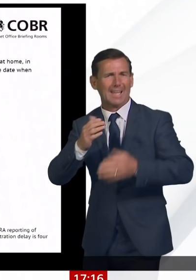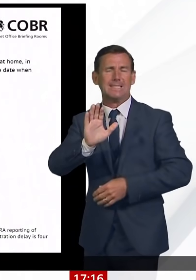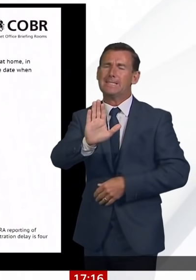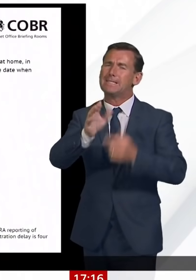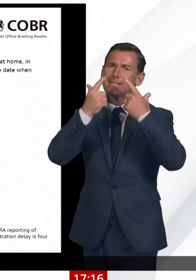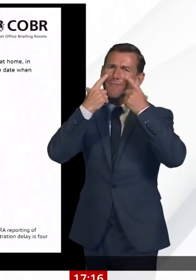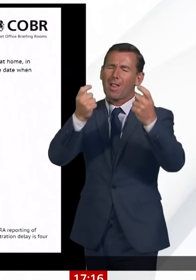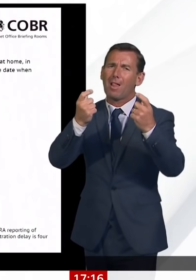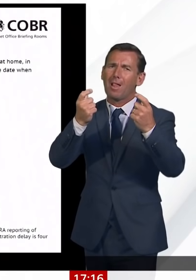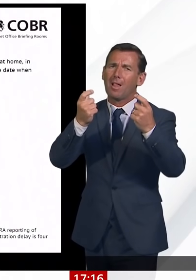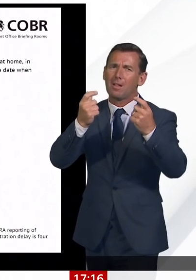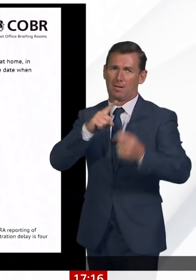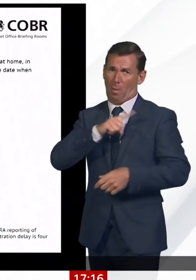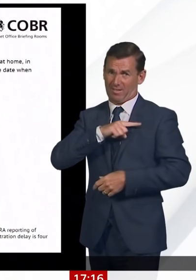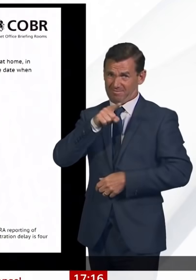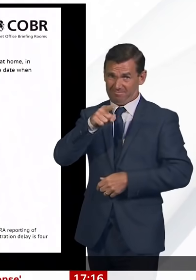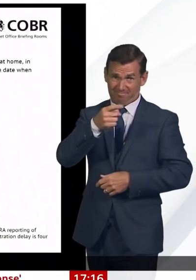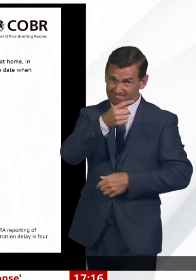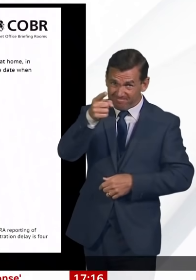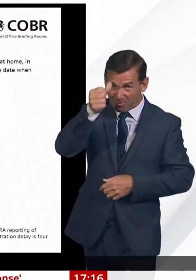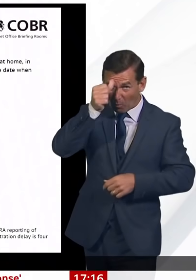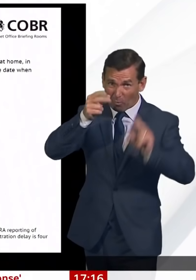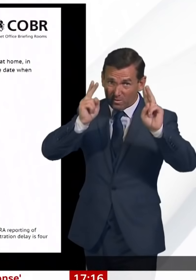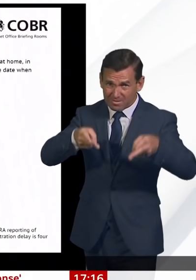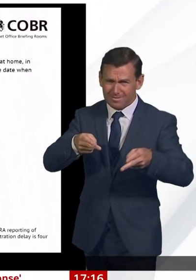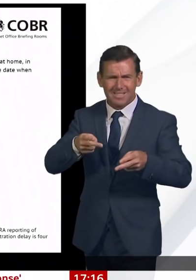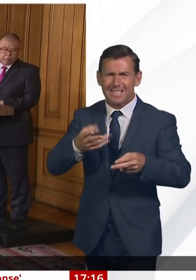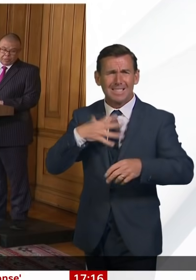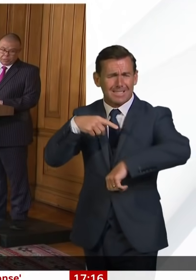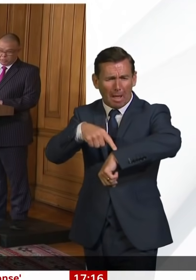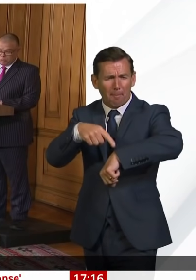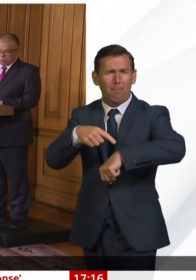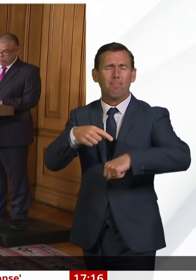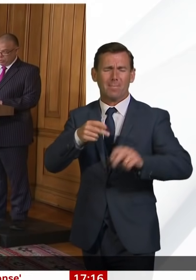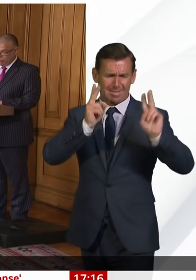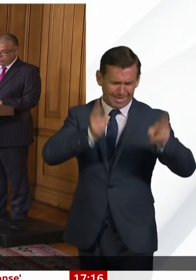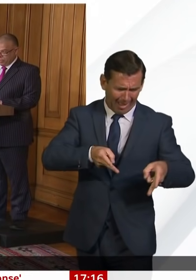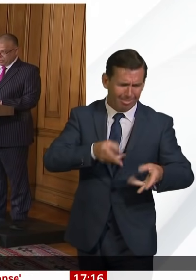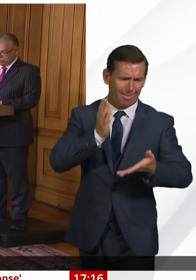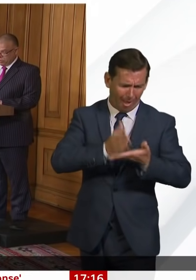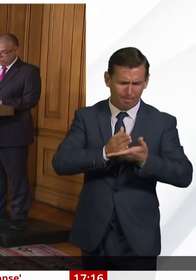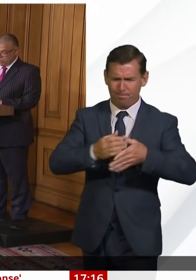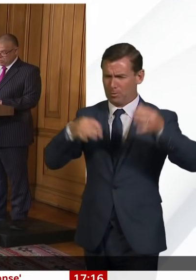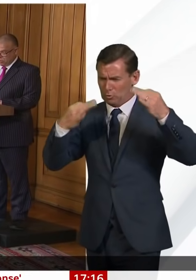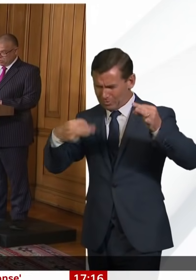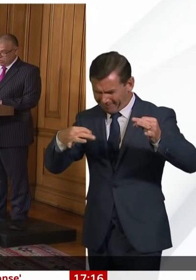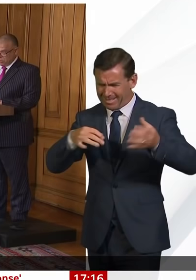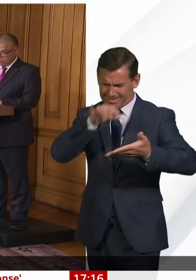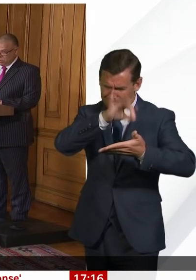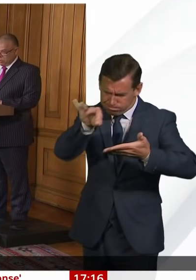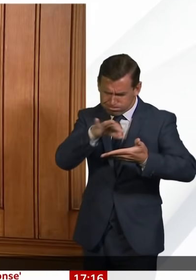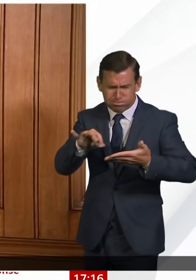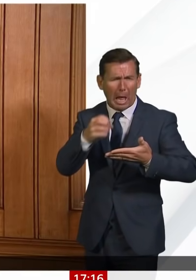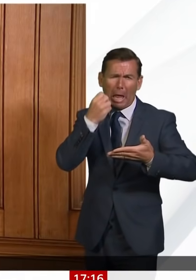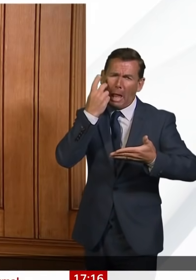someone, it takes a while for a death certificate to be issued and for that to be registered with the Office for National Statistics.